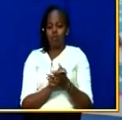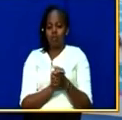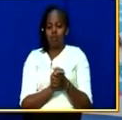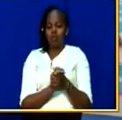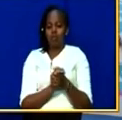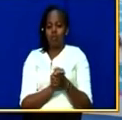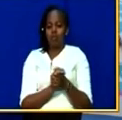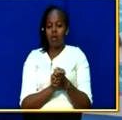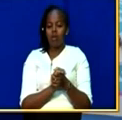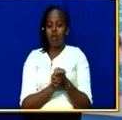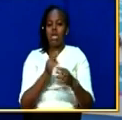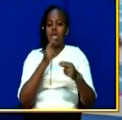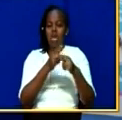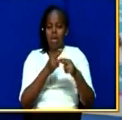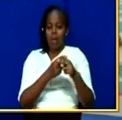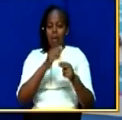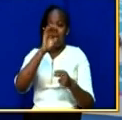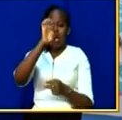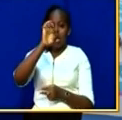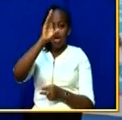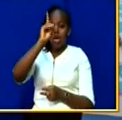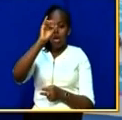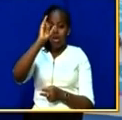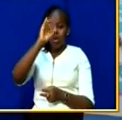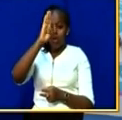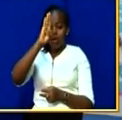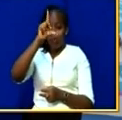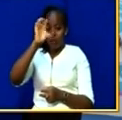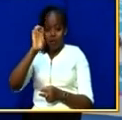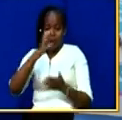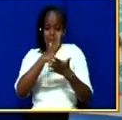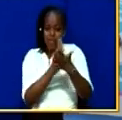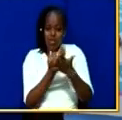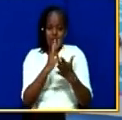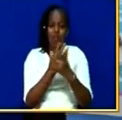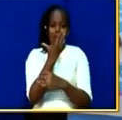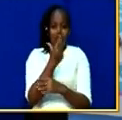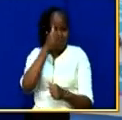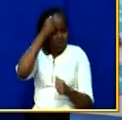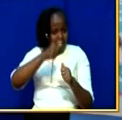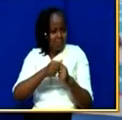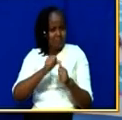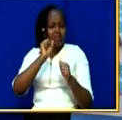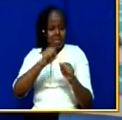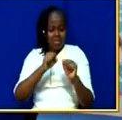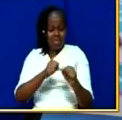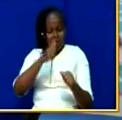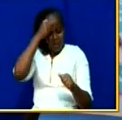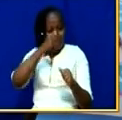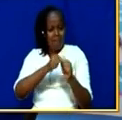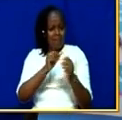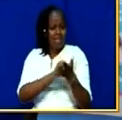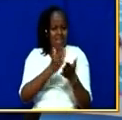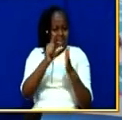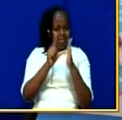call the edible part of a plant. I still remember that lesson. See, remember that? I still remember that lesson.